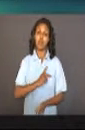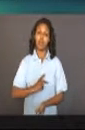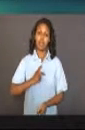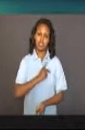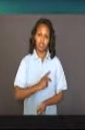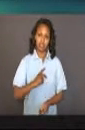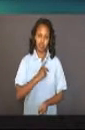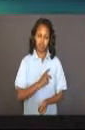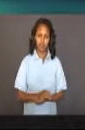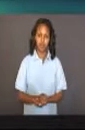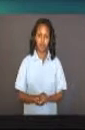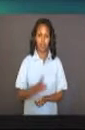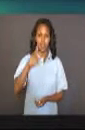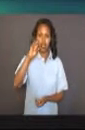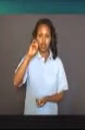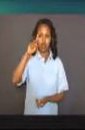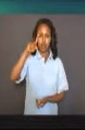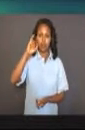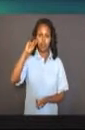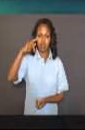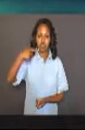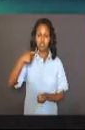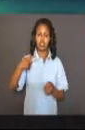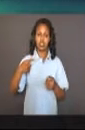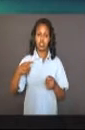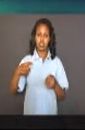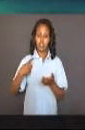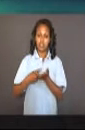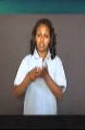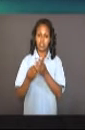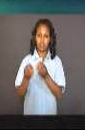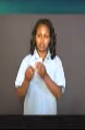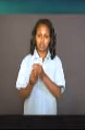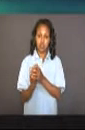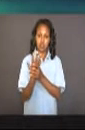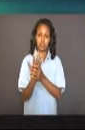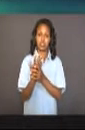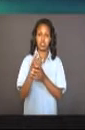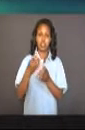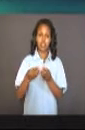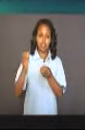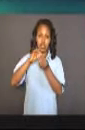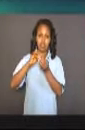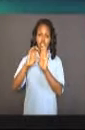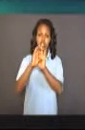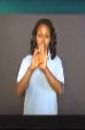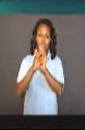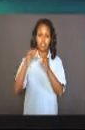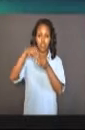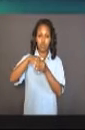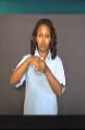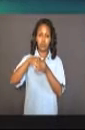properties. Doping introduces extra charge carriers into